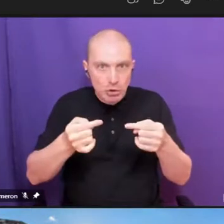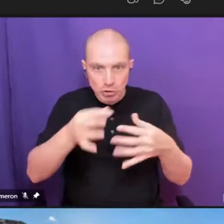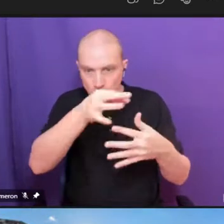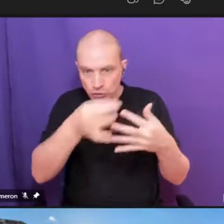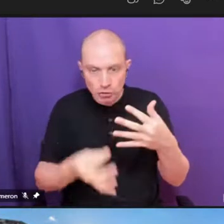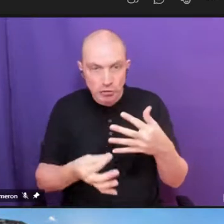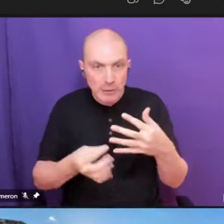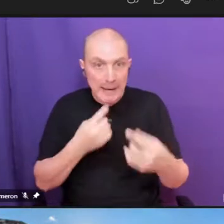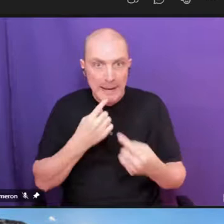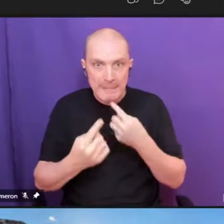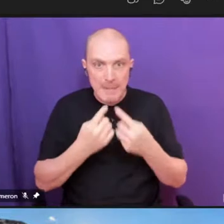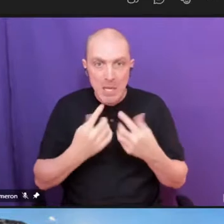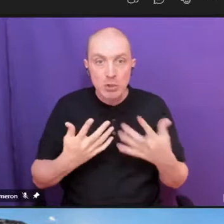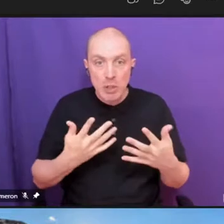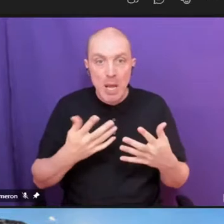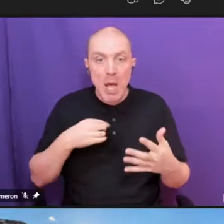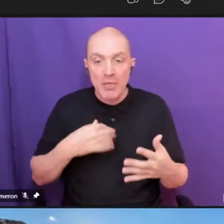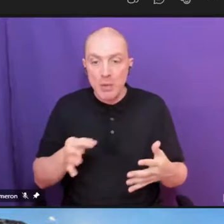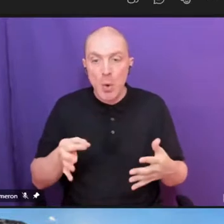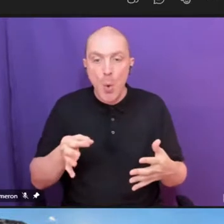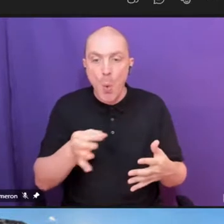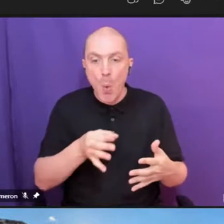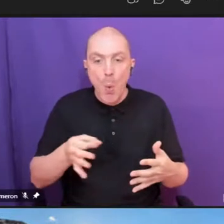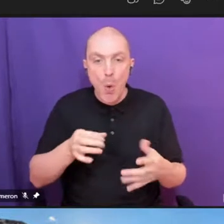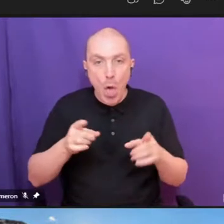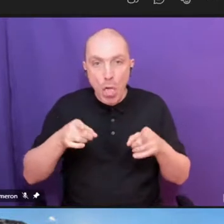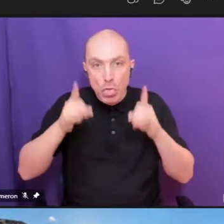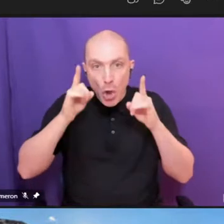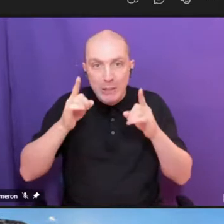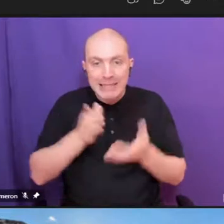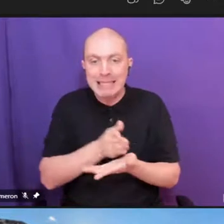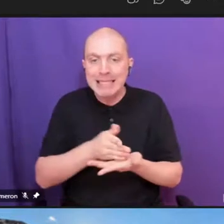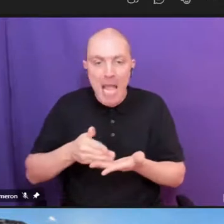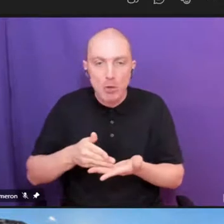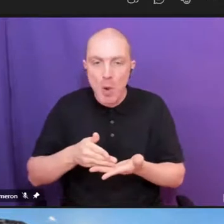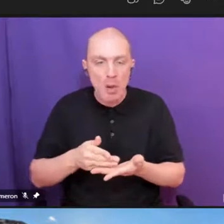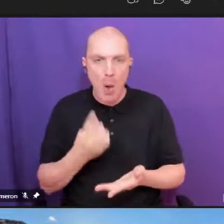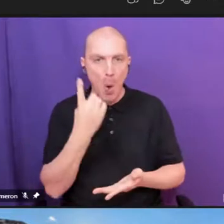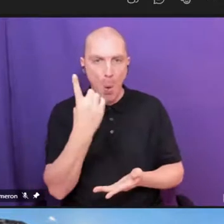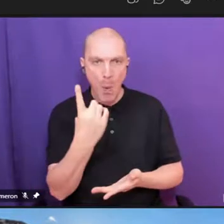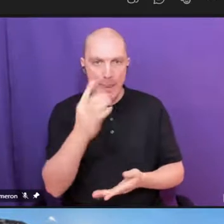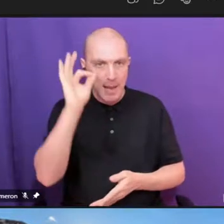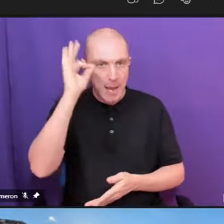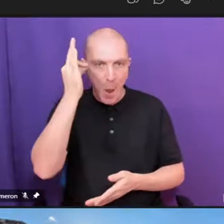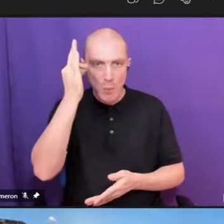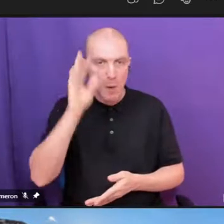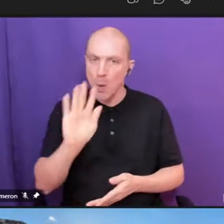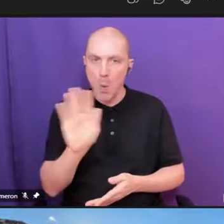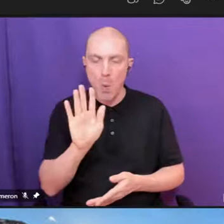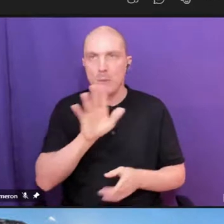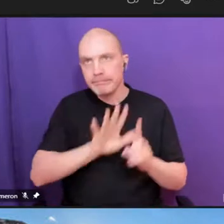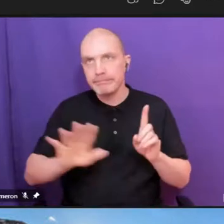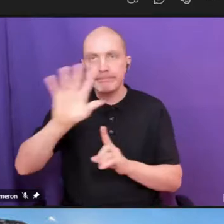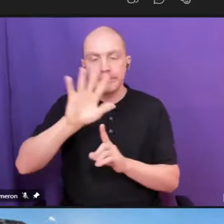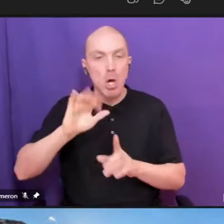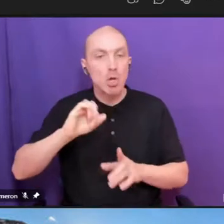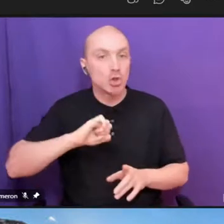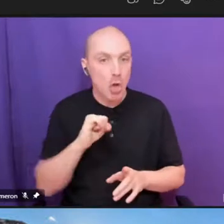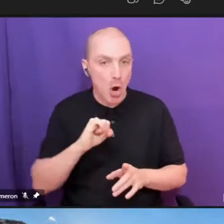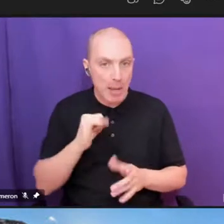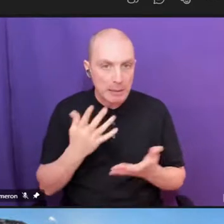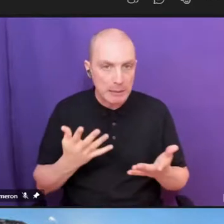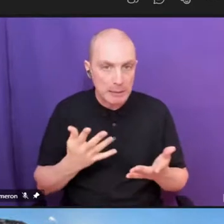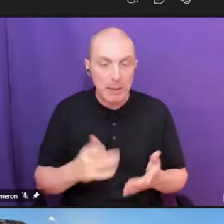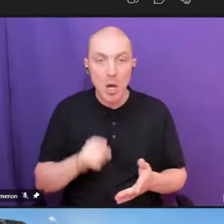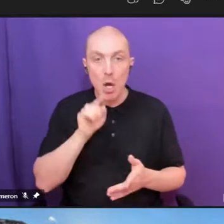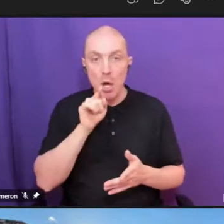local authority sector in Scotland. It's not specific to South Lanarkshire Council. Now, you won't be surprised to hear that the report